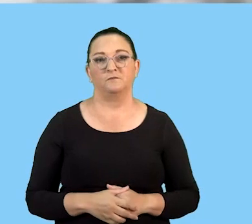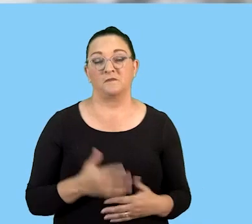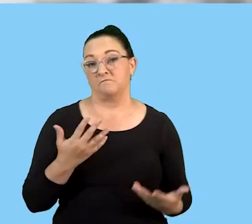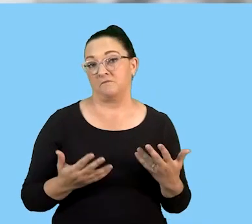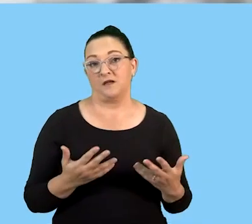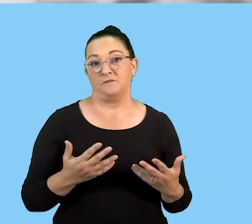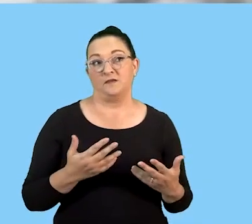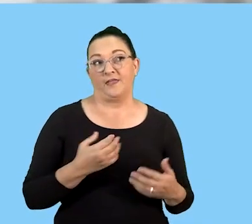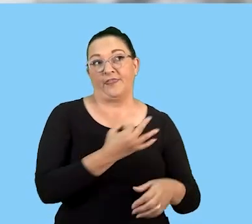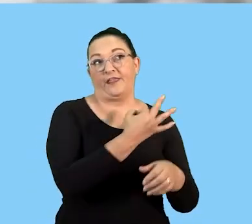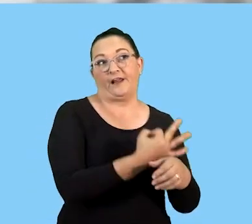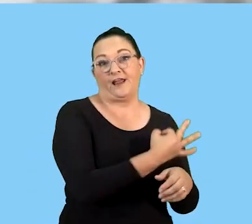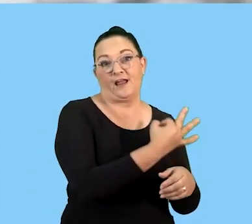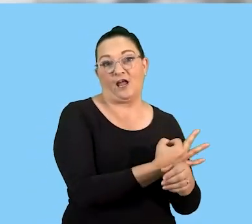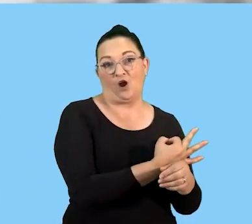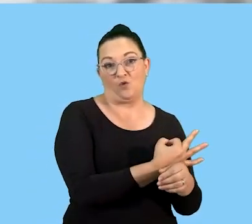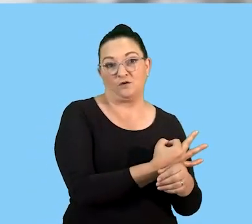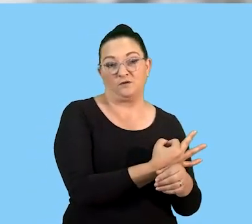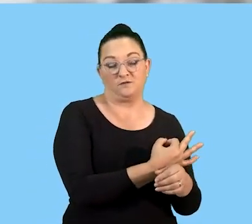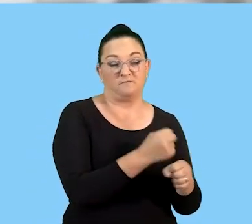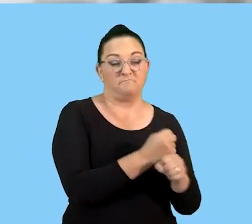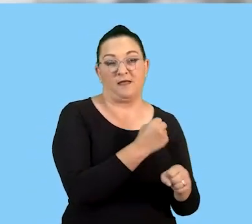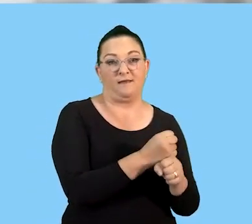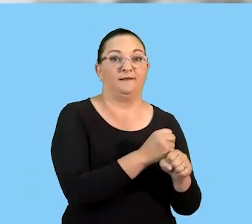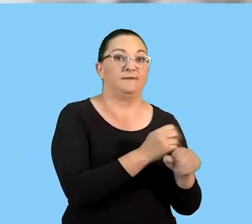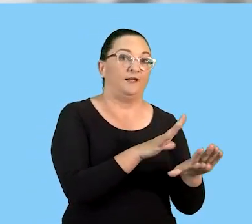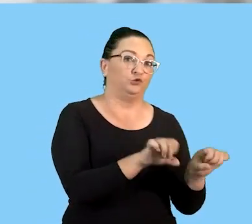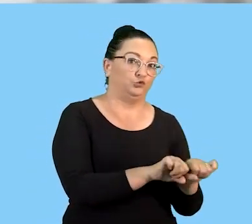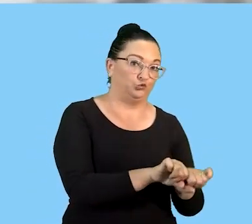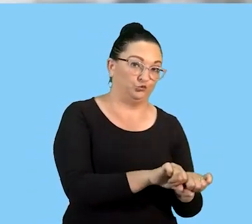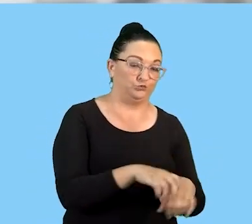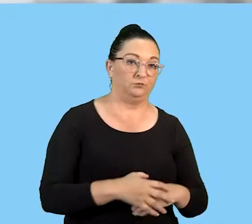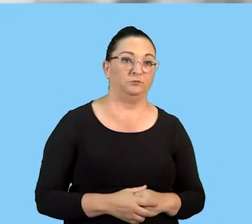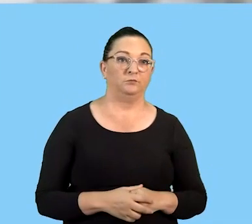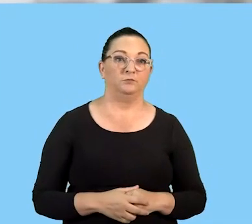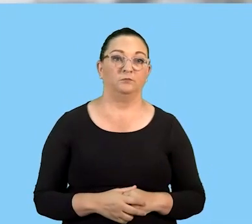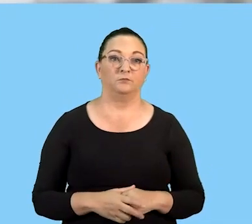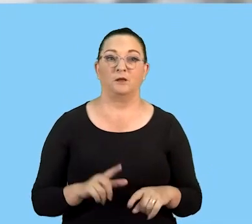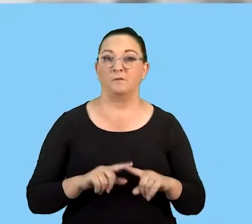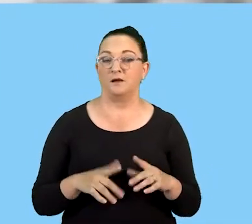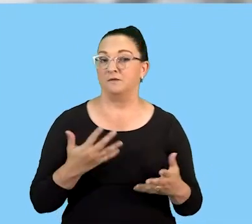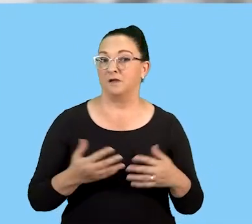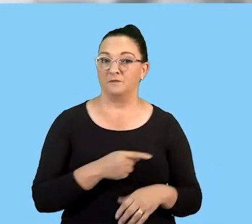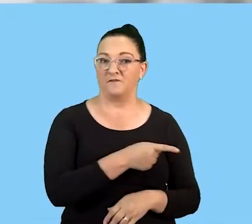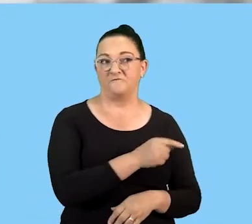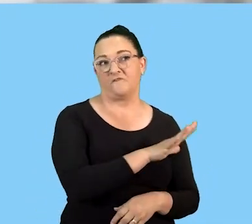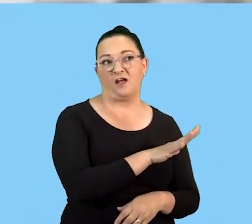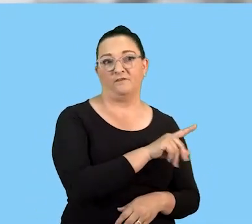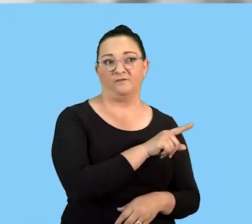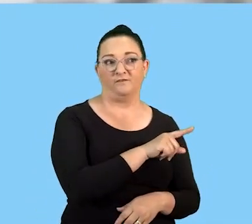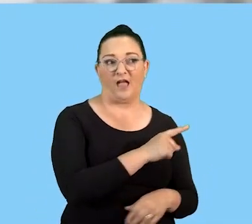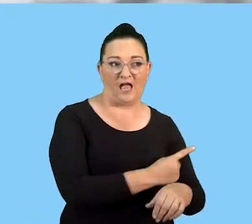it might take me 3 hours to make the 10 pairs of shoes, but it takes you 5 hours to make the 5